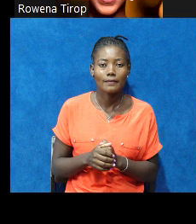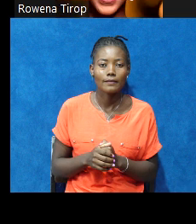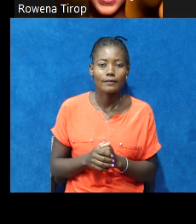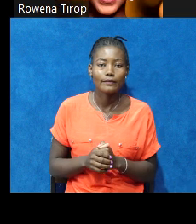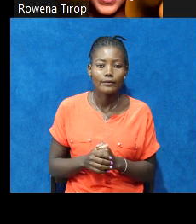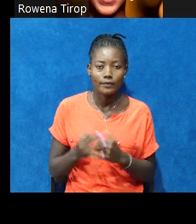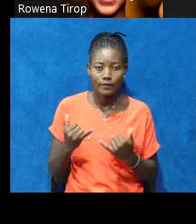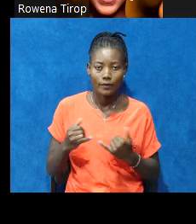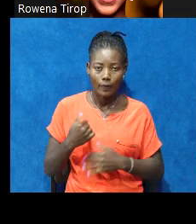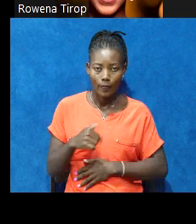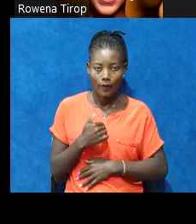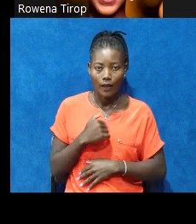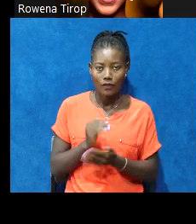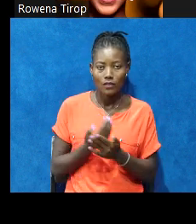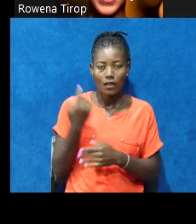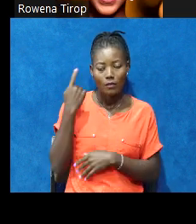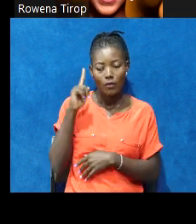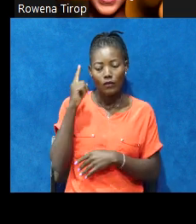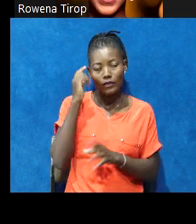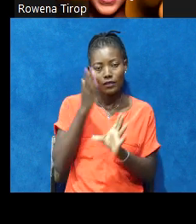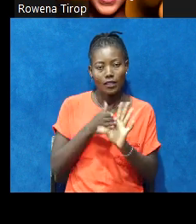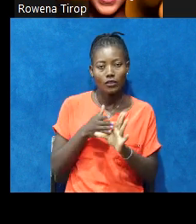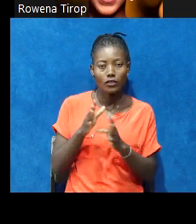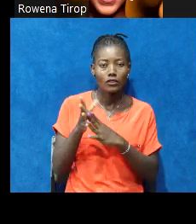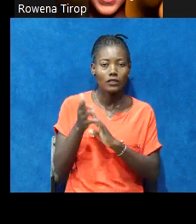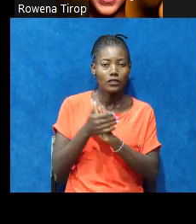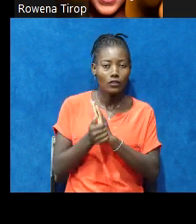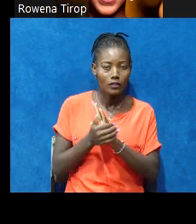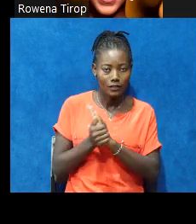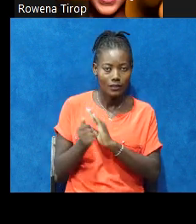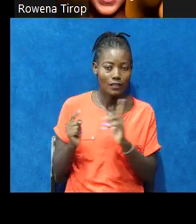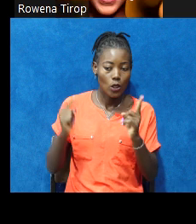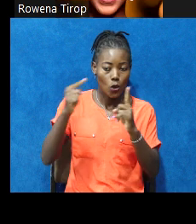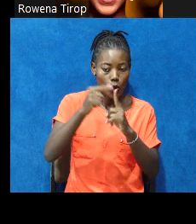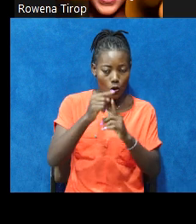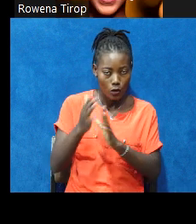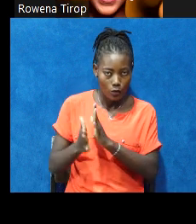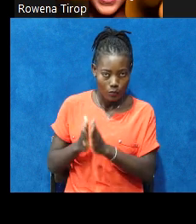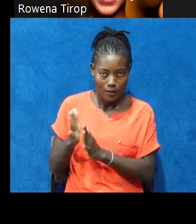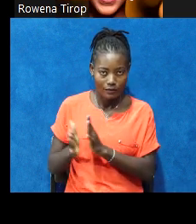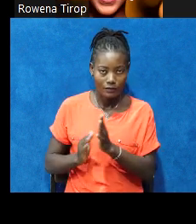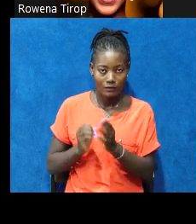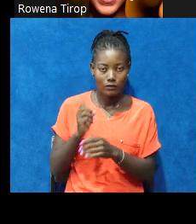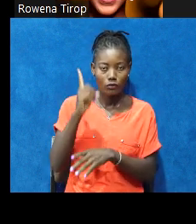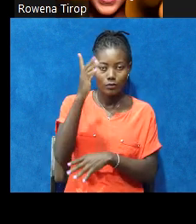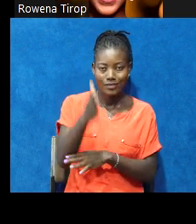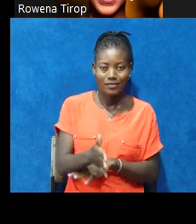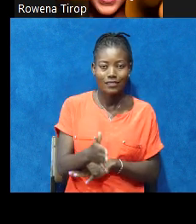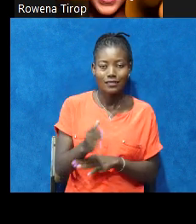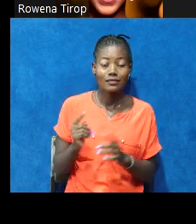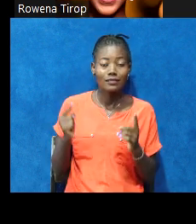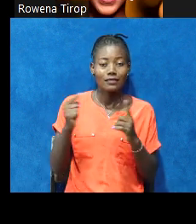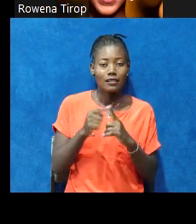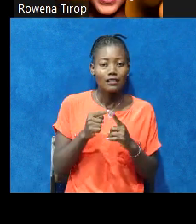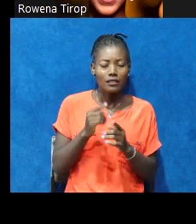So here are some of the psychological skills. Goal setting, which is pretty straightforward.